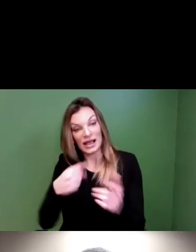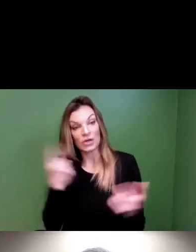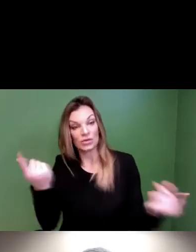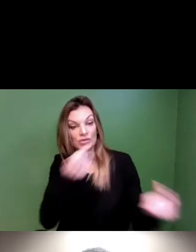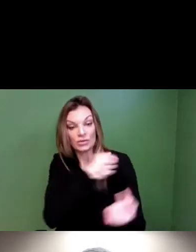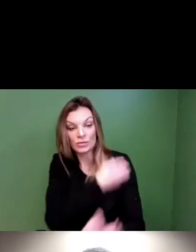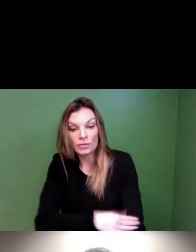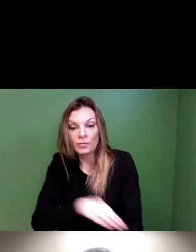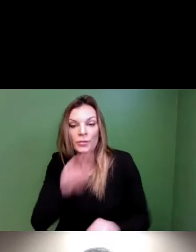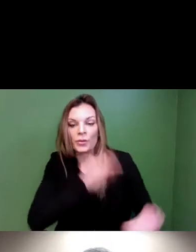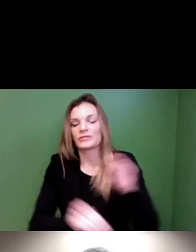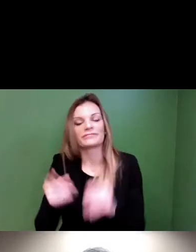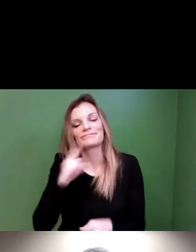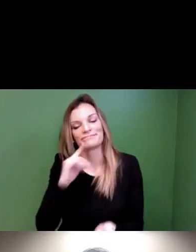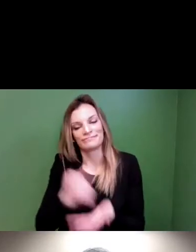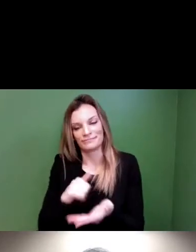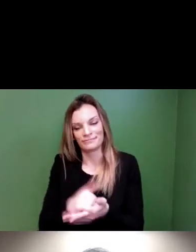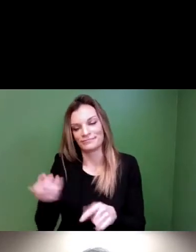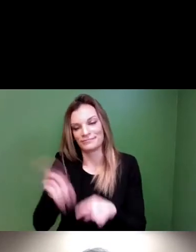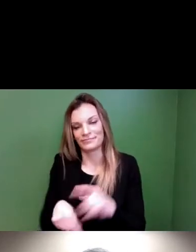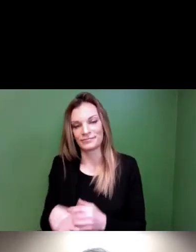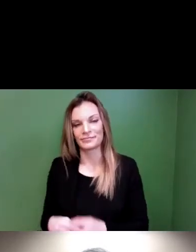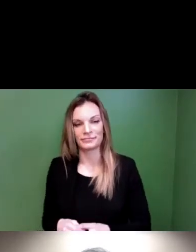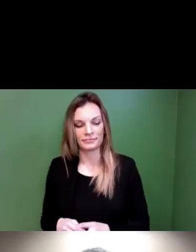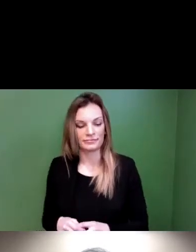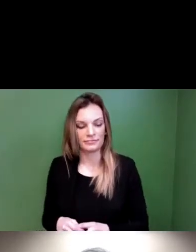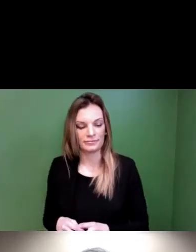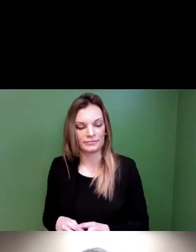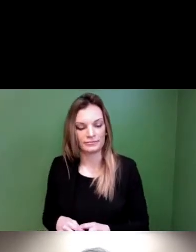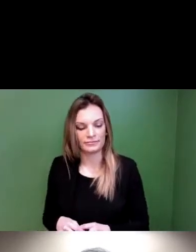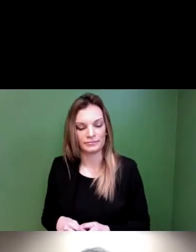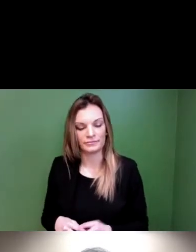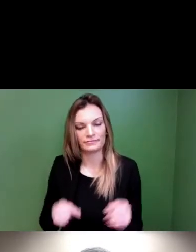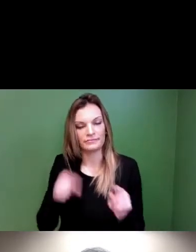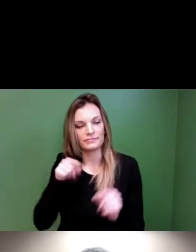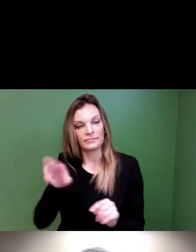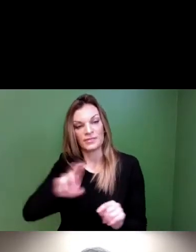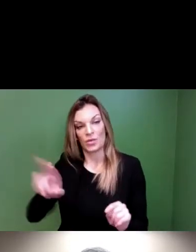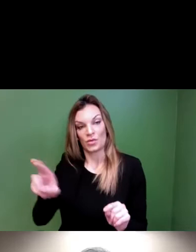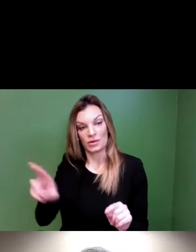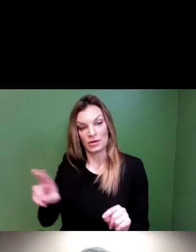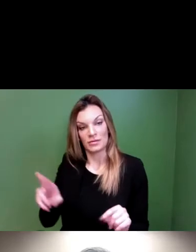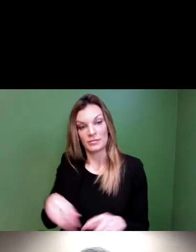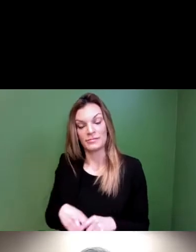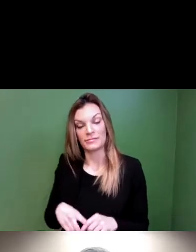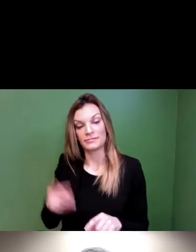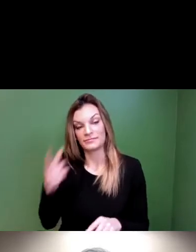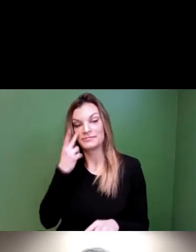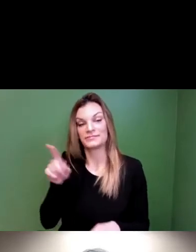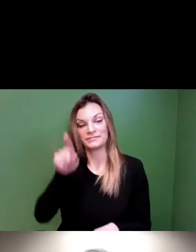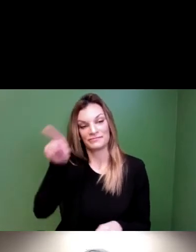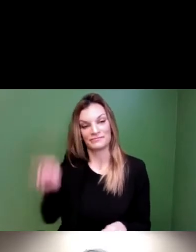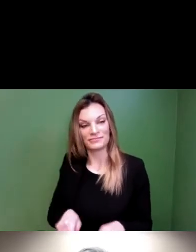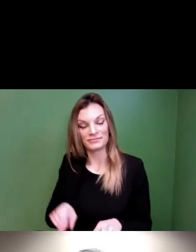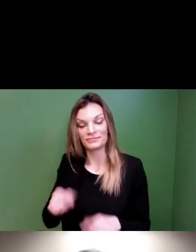you can't get the arm extended. On the other hand, the right side, I'm showing you an individual who, by the